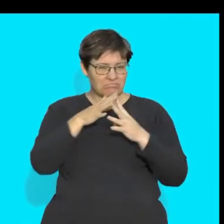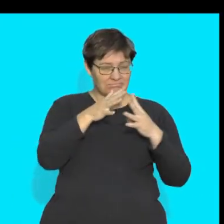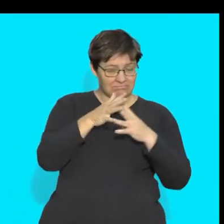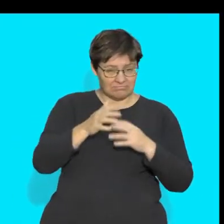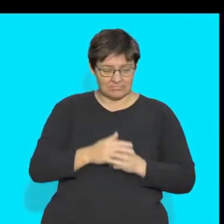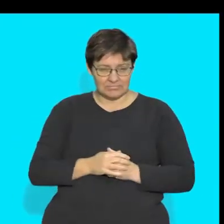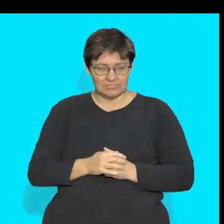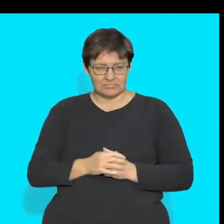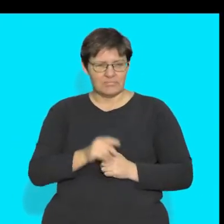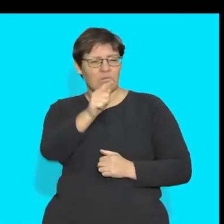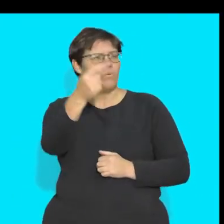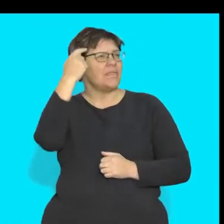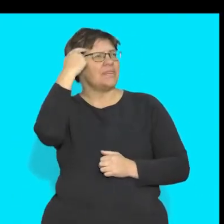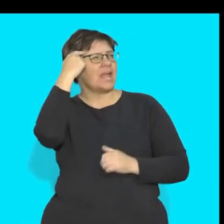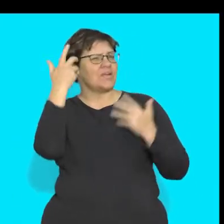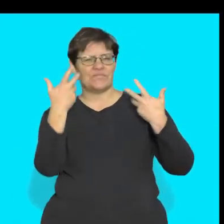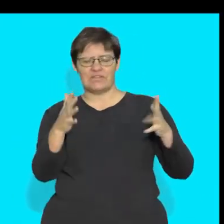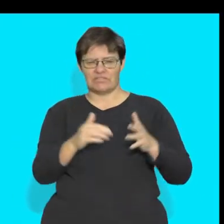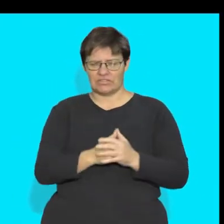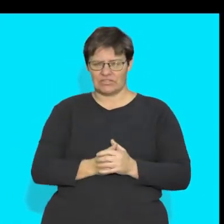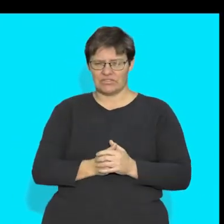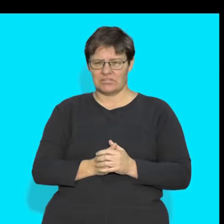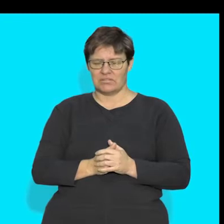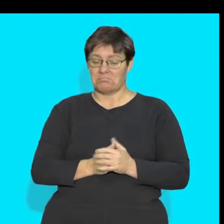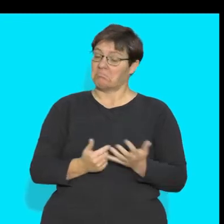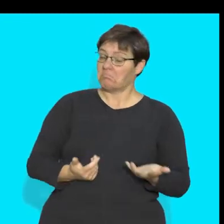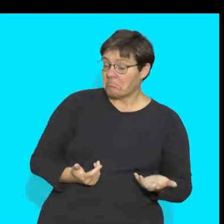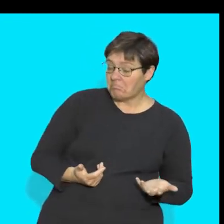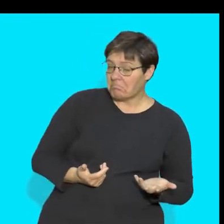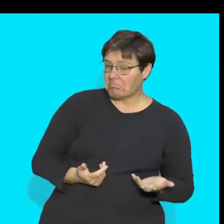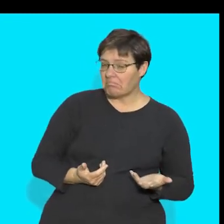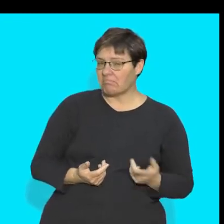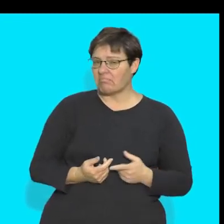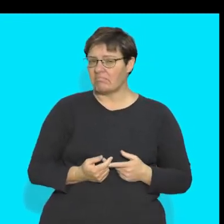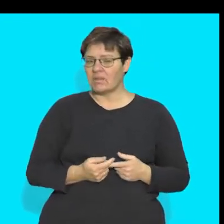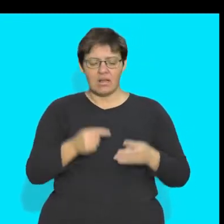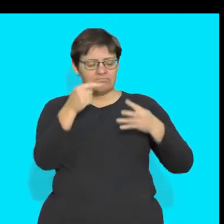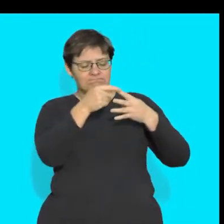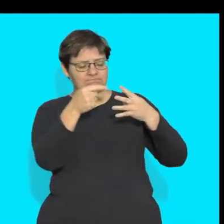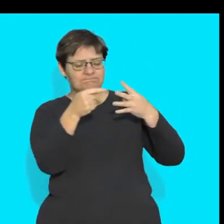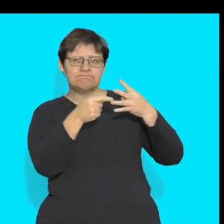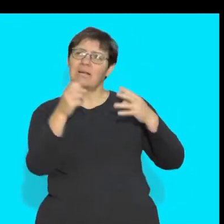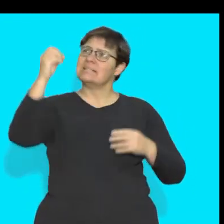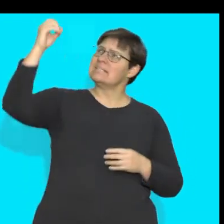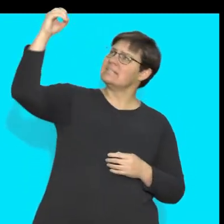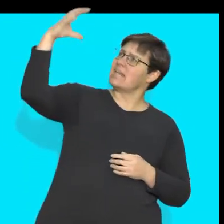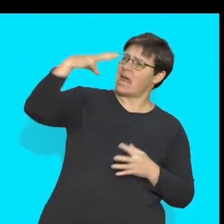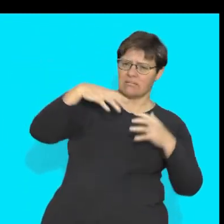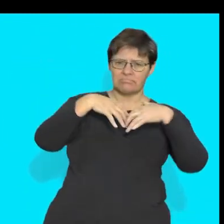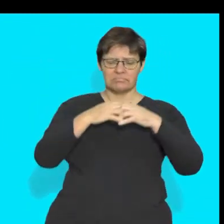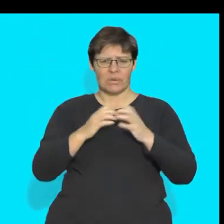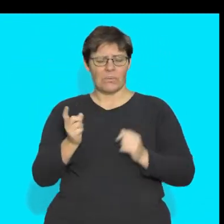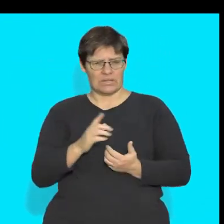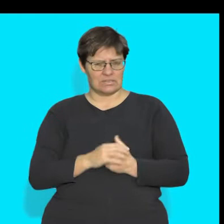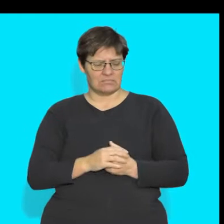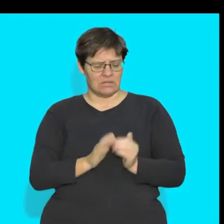have you ever thought about how do we know what elements our sun is made out of? So you'll